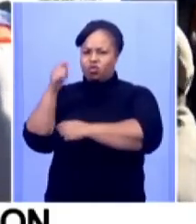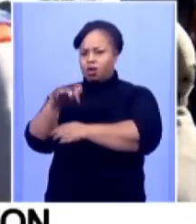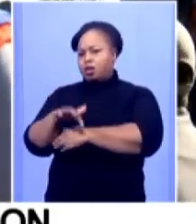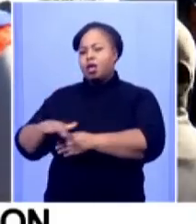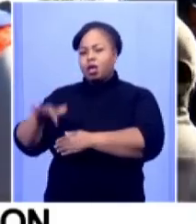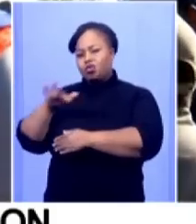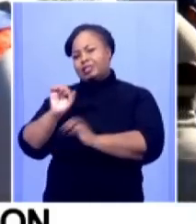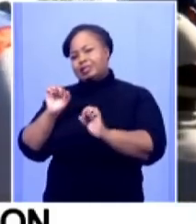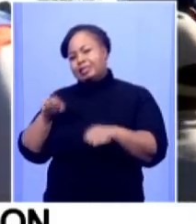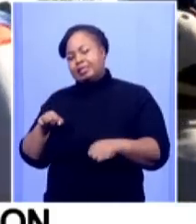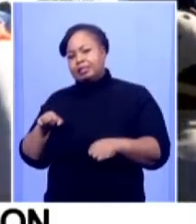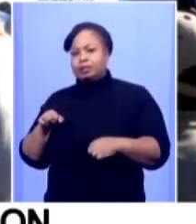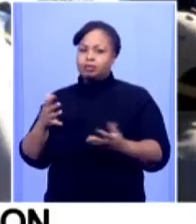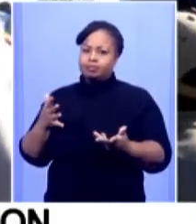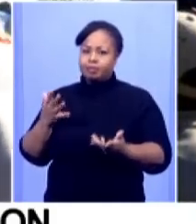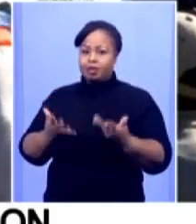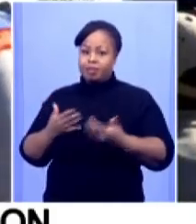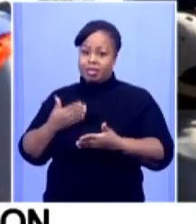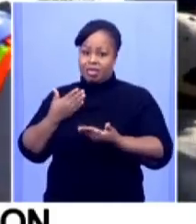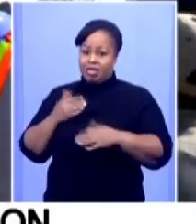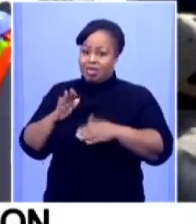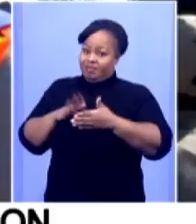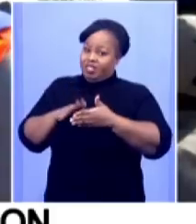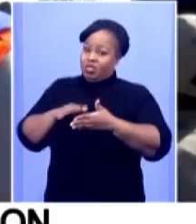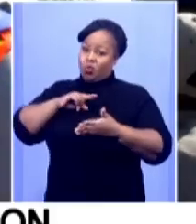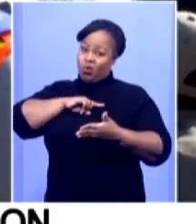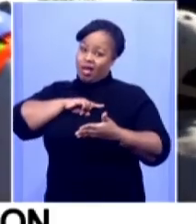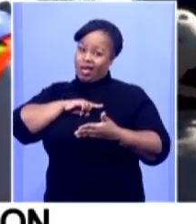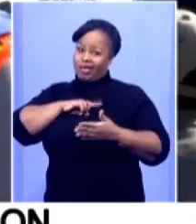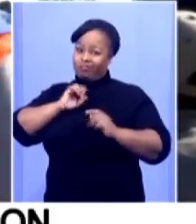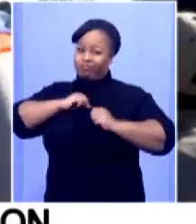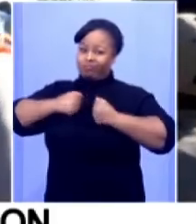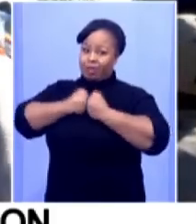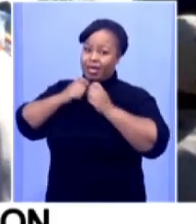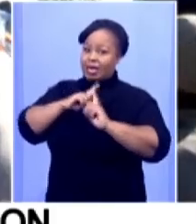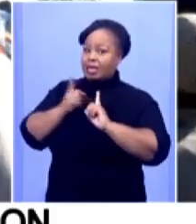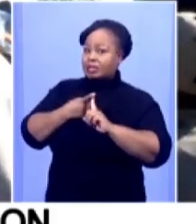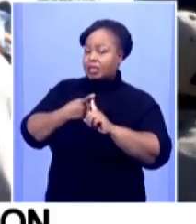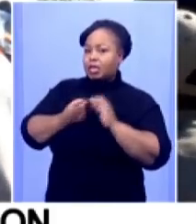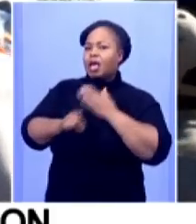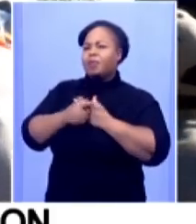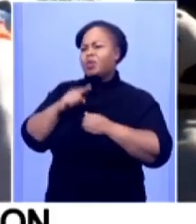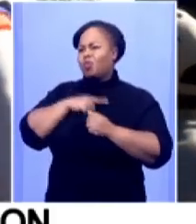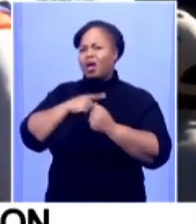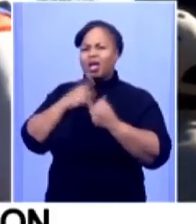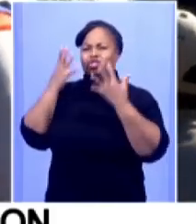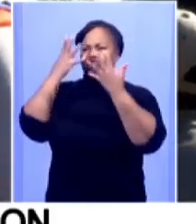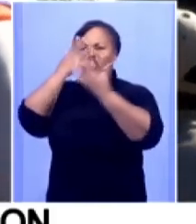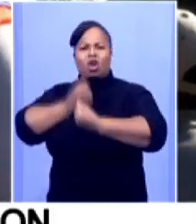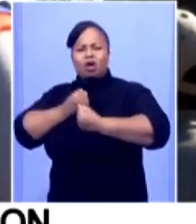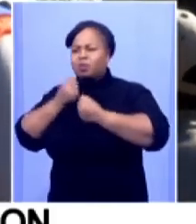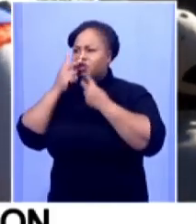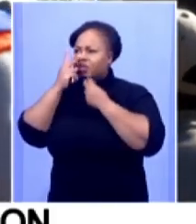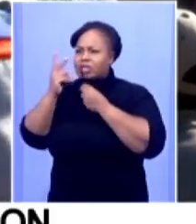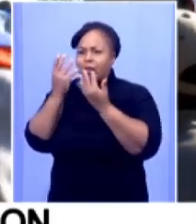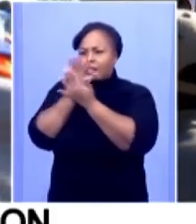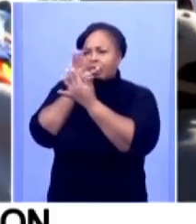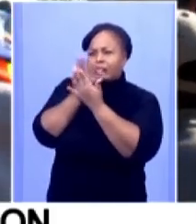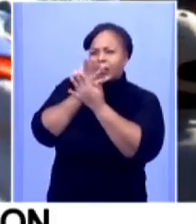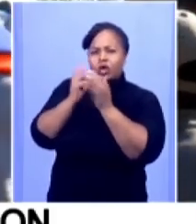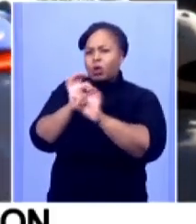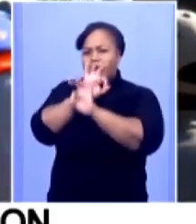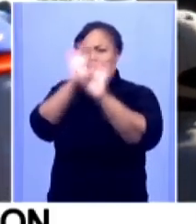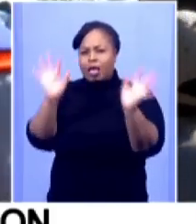be one of the cause of the accident, but we are saying we don't rule a possibility of, maybe you'll understand